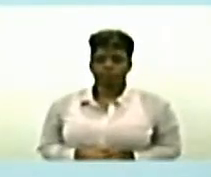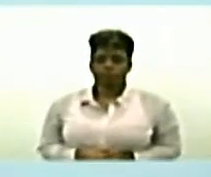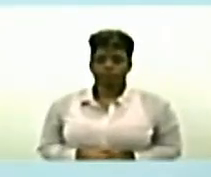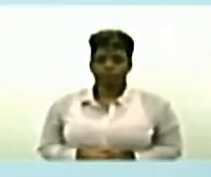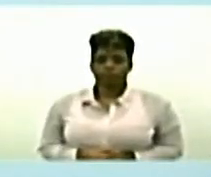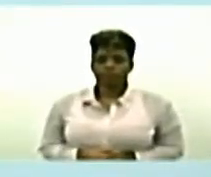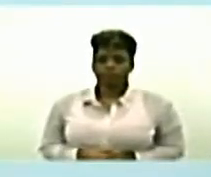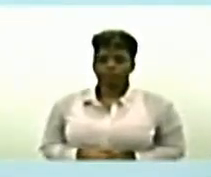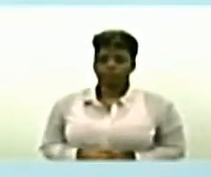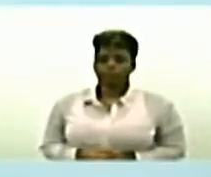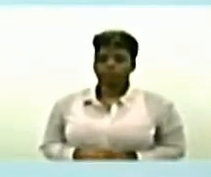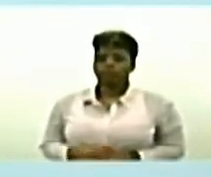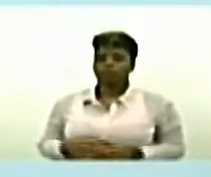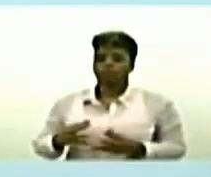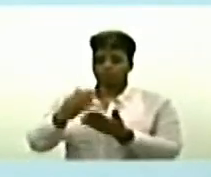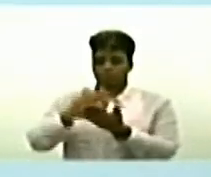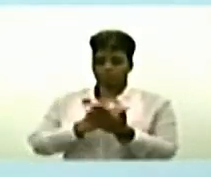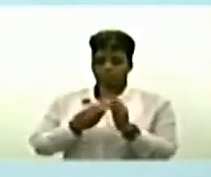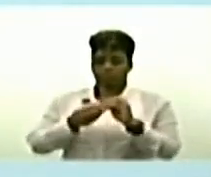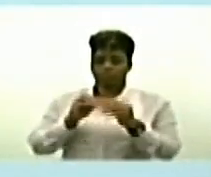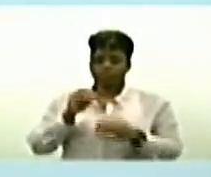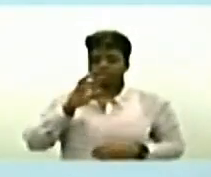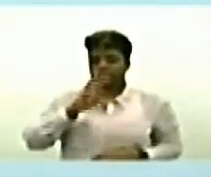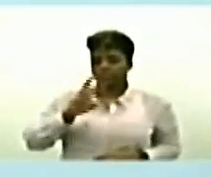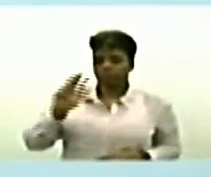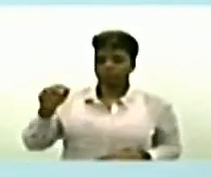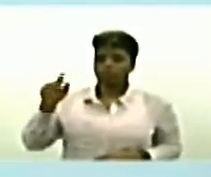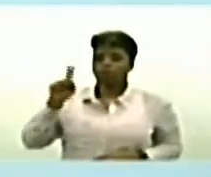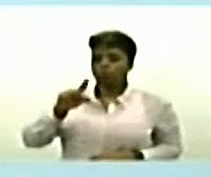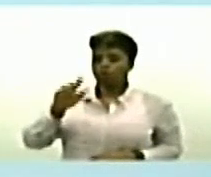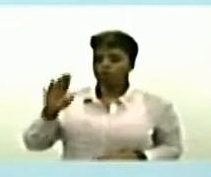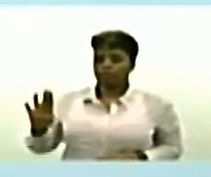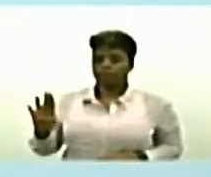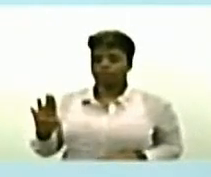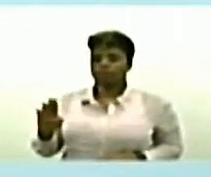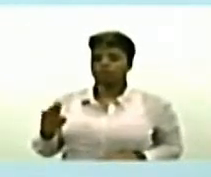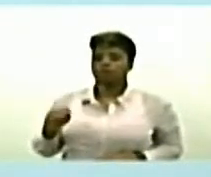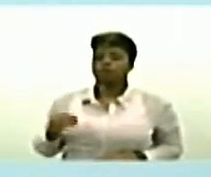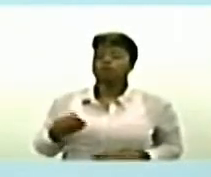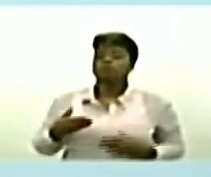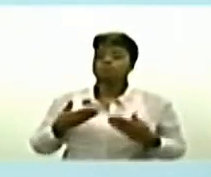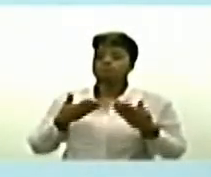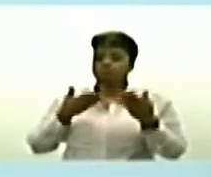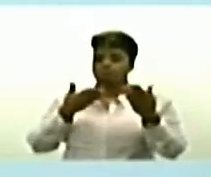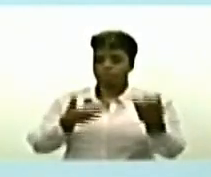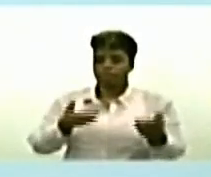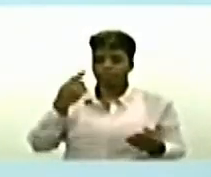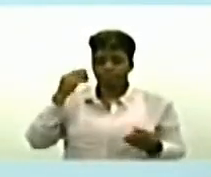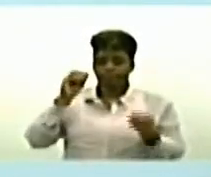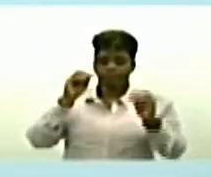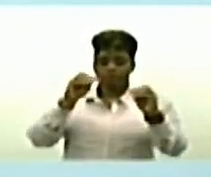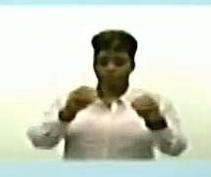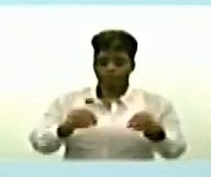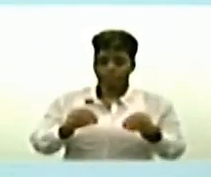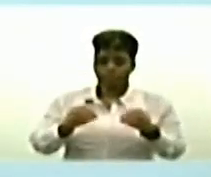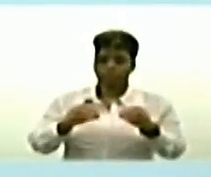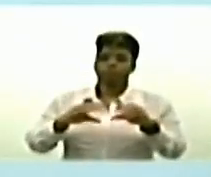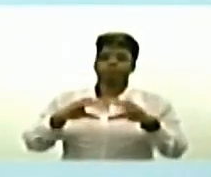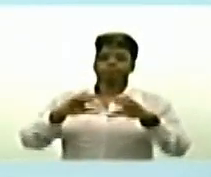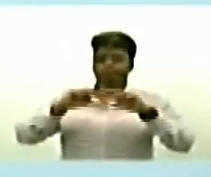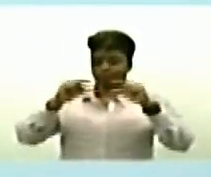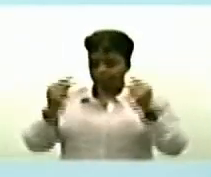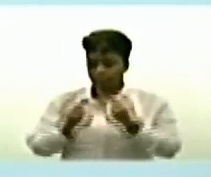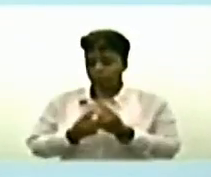Whereas Standing Order number 63-1D of the Senate Standing Orders provides for the appointment of a committee to consist of the President as